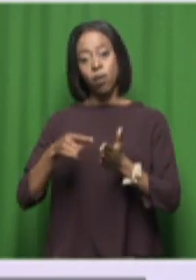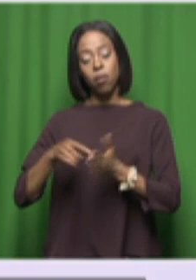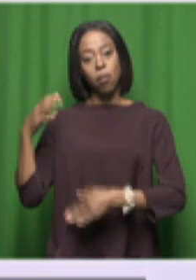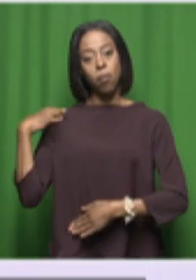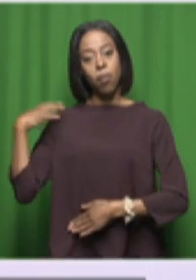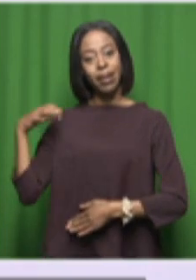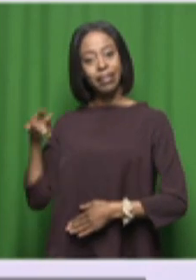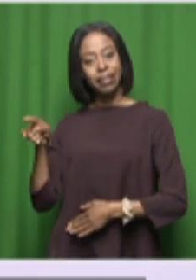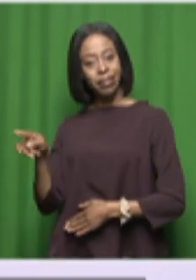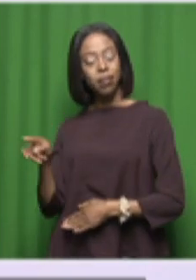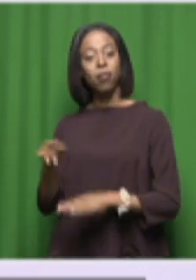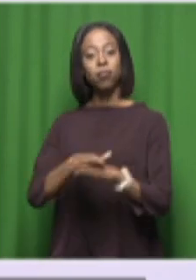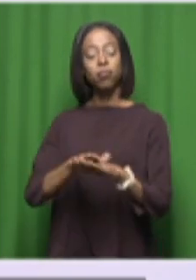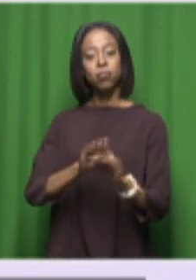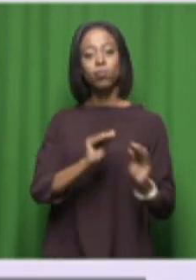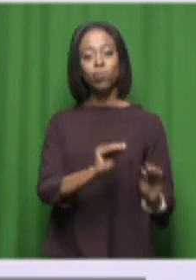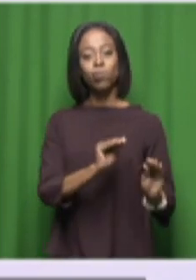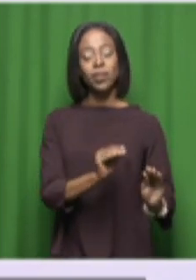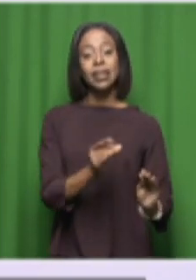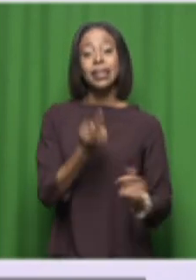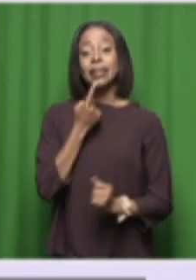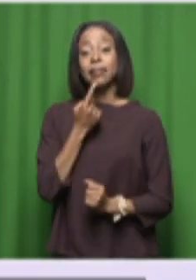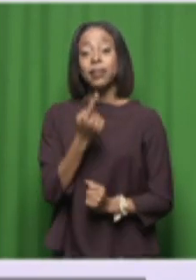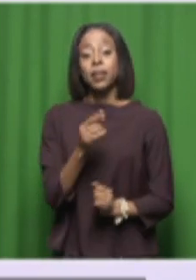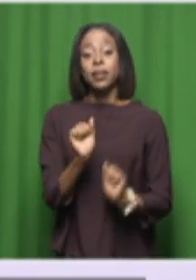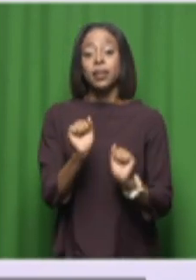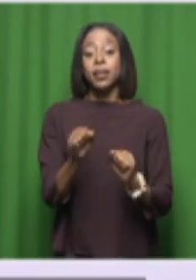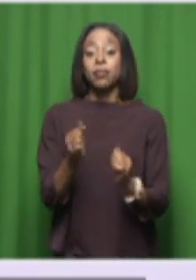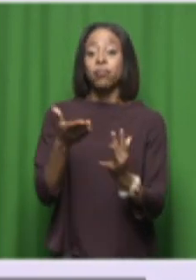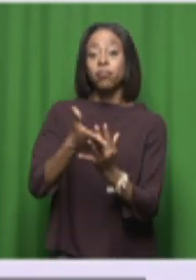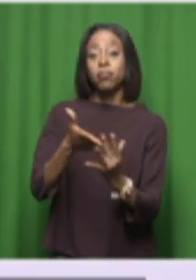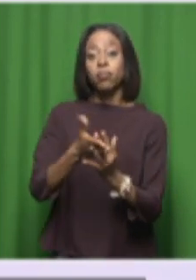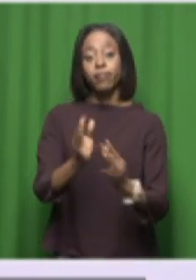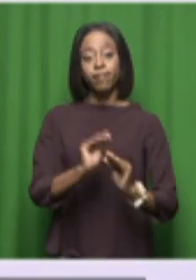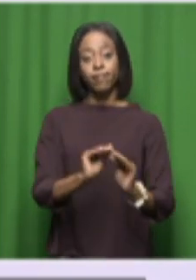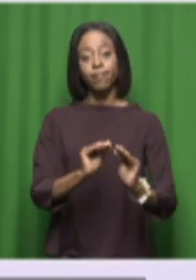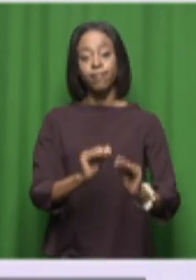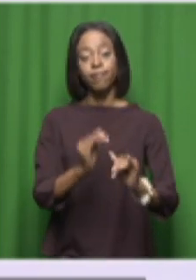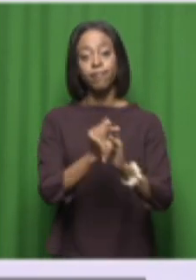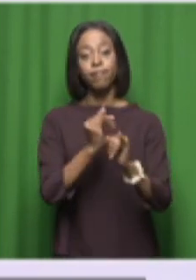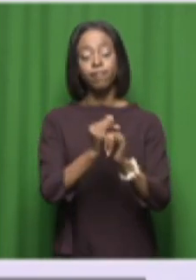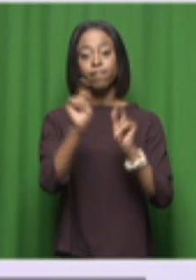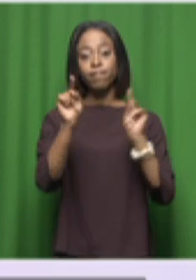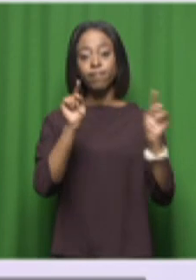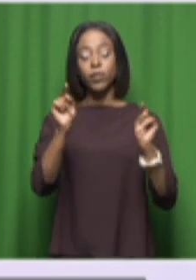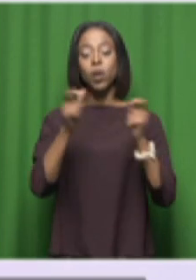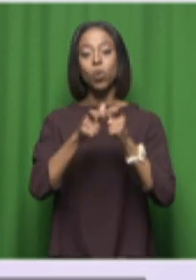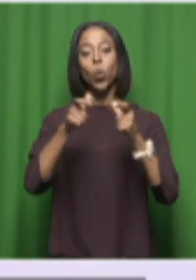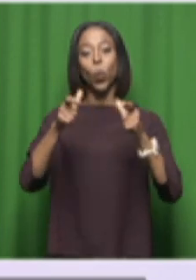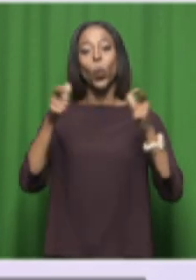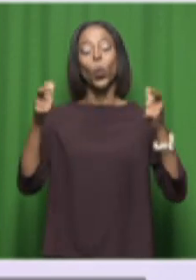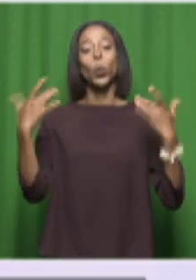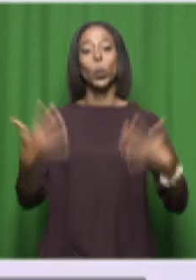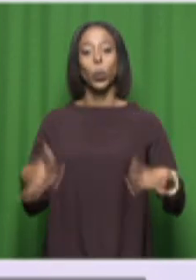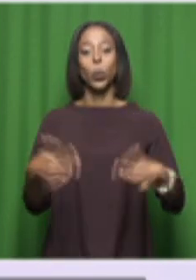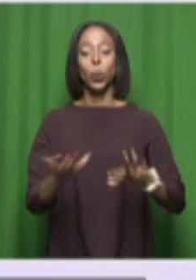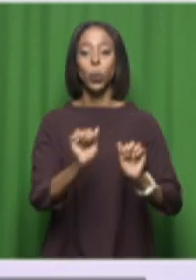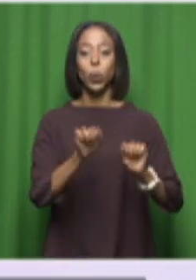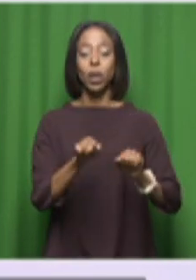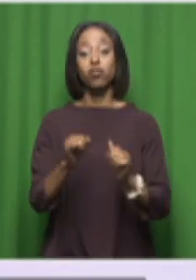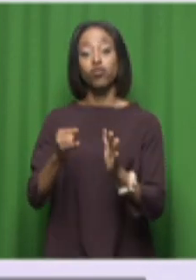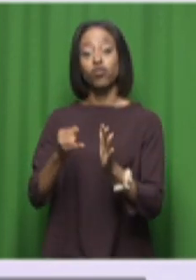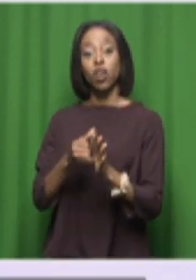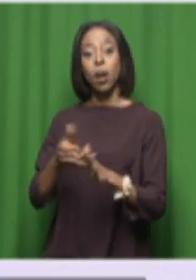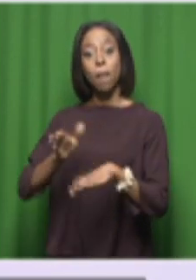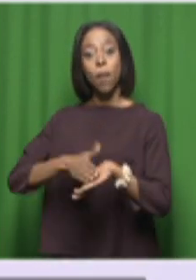of Basic Education Angie Motshekga said that access to educational institutions has expanded steadily. And not only